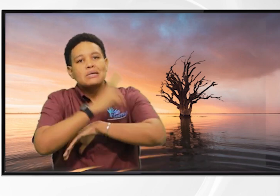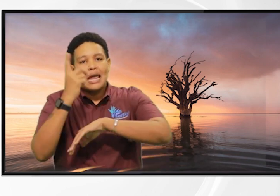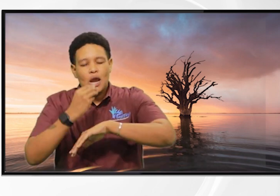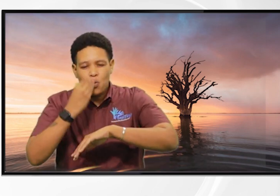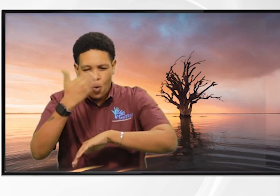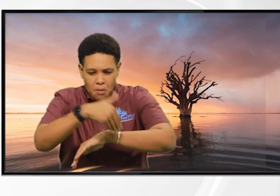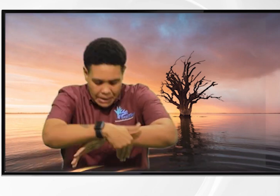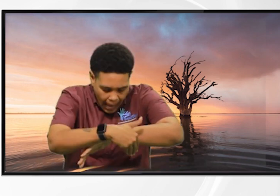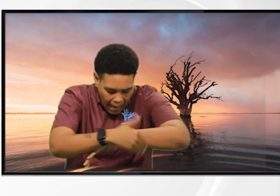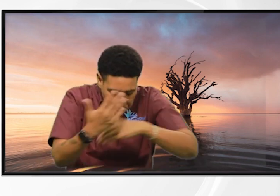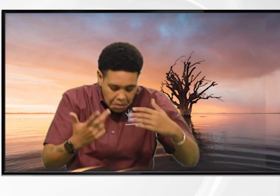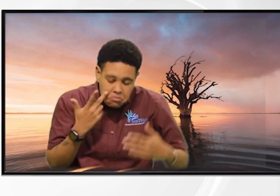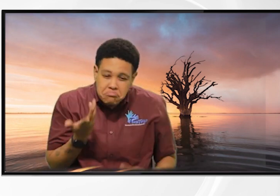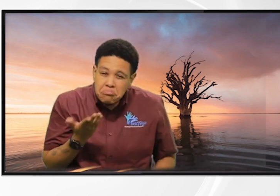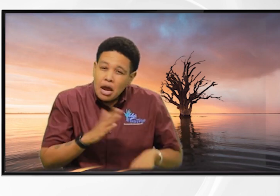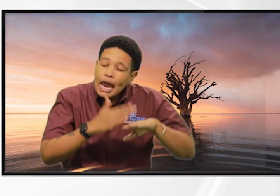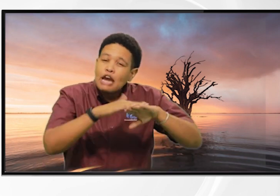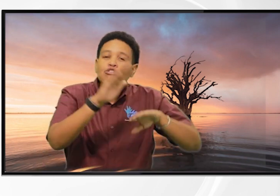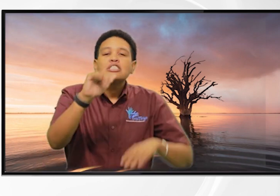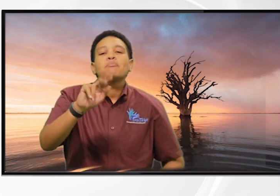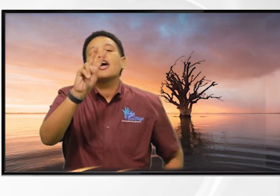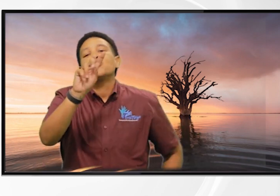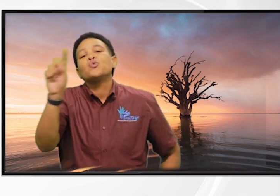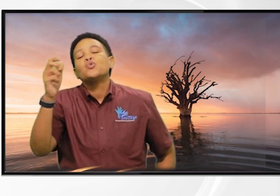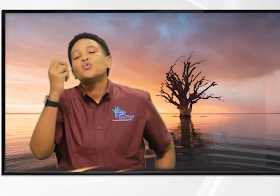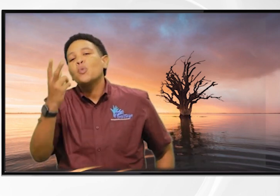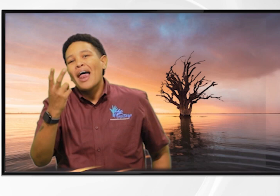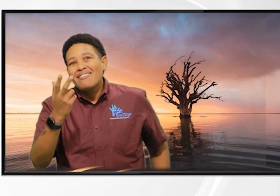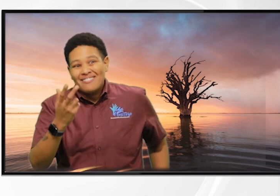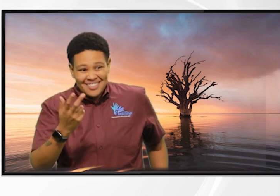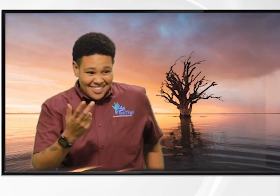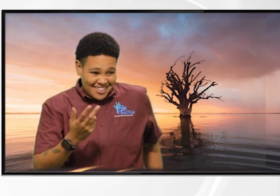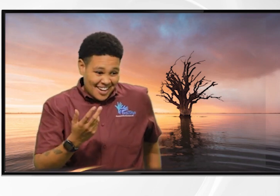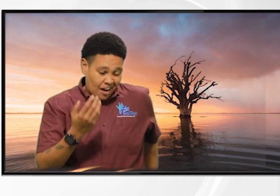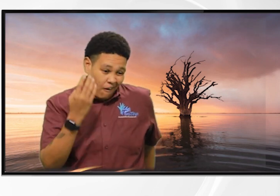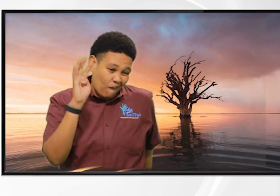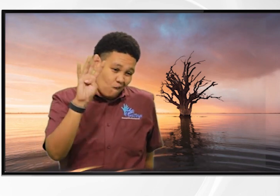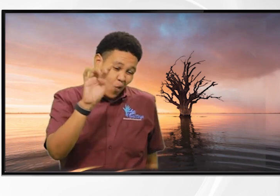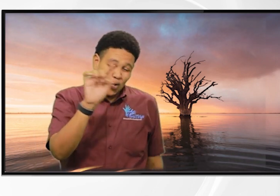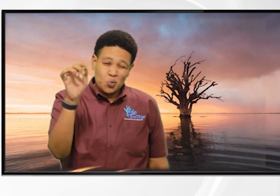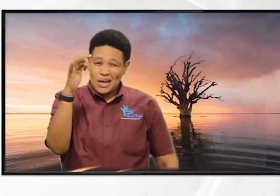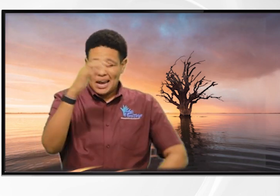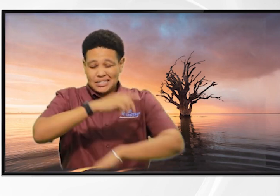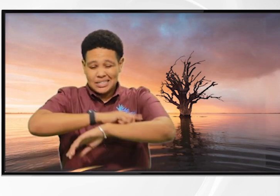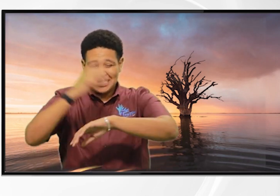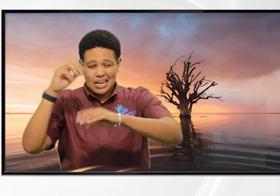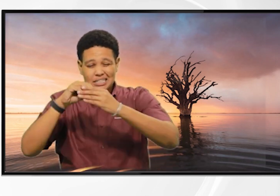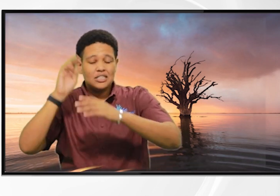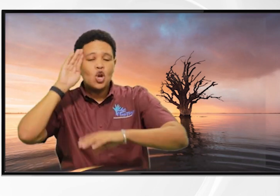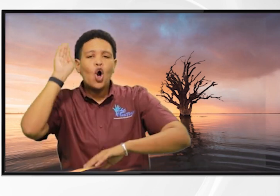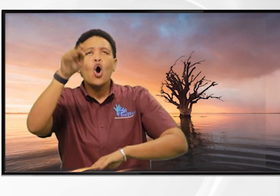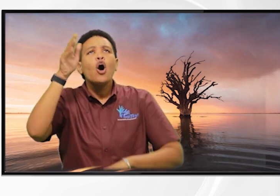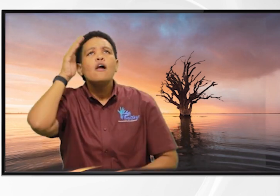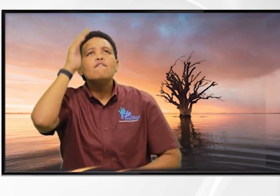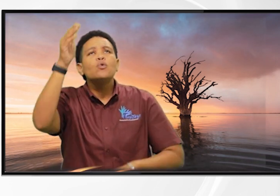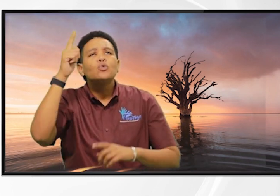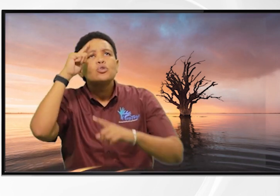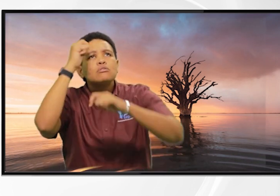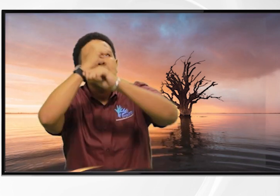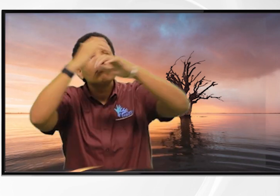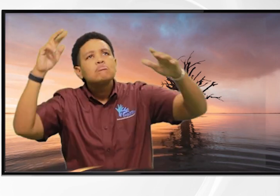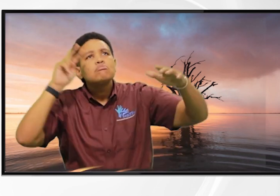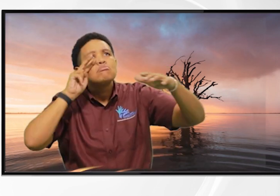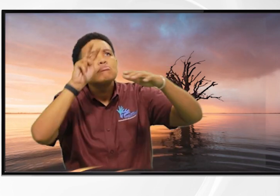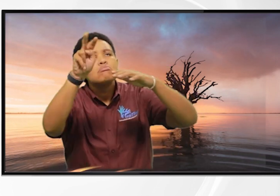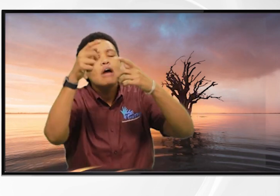nights, may increase by 2 to 12 and 4 to 19 days across all future scenarios by